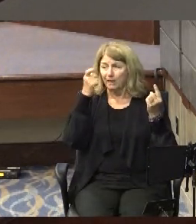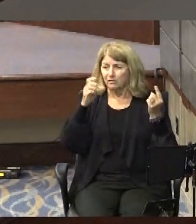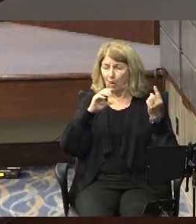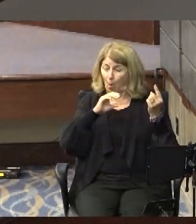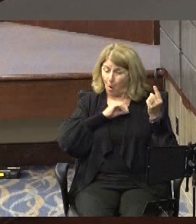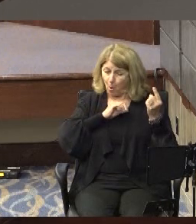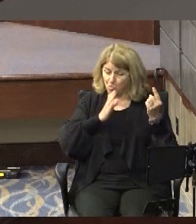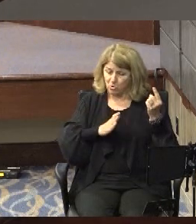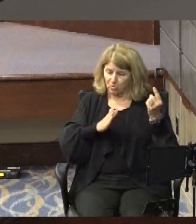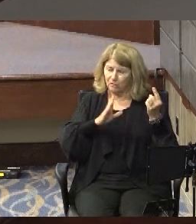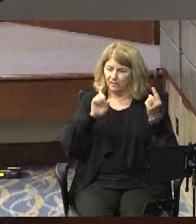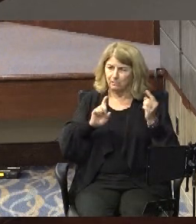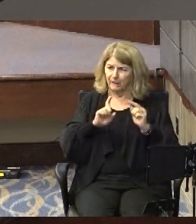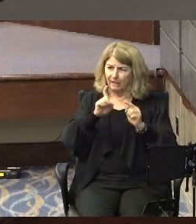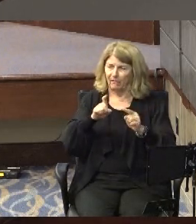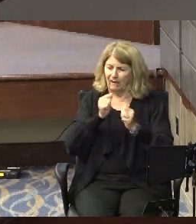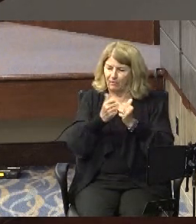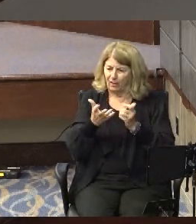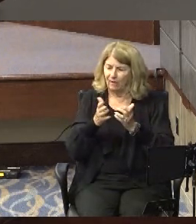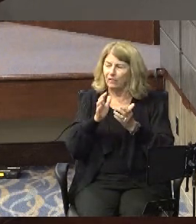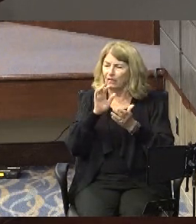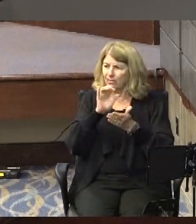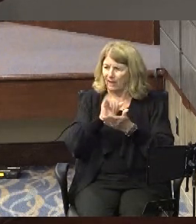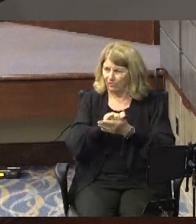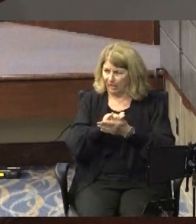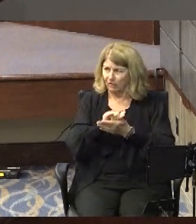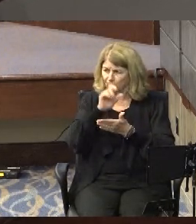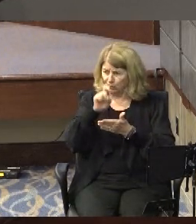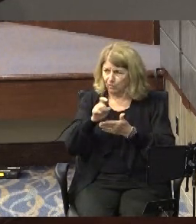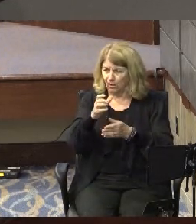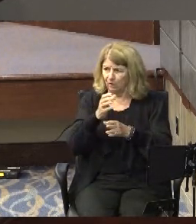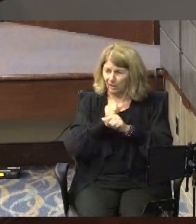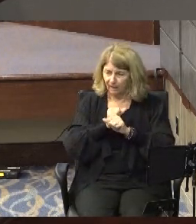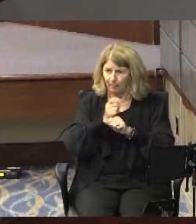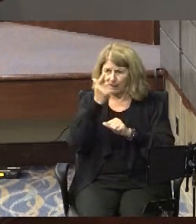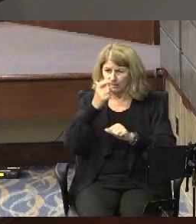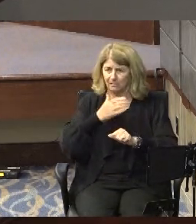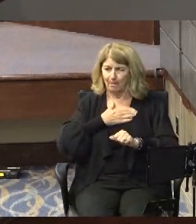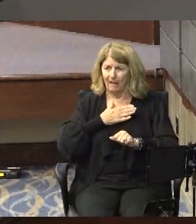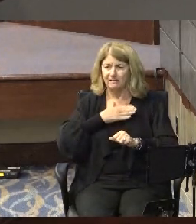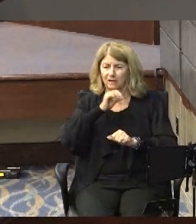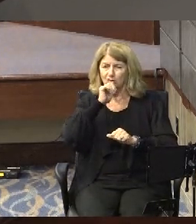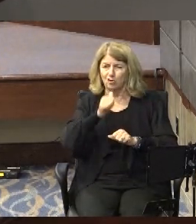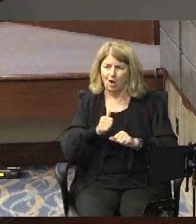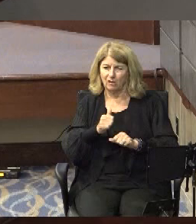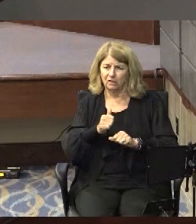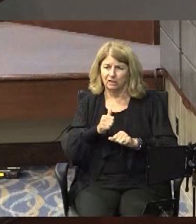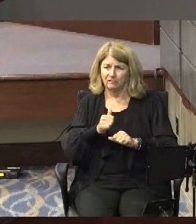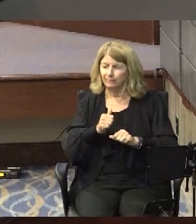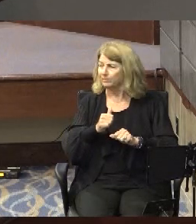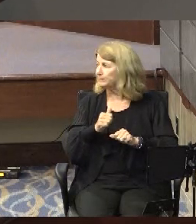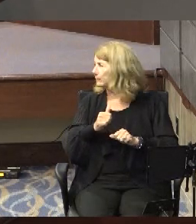to and that the property is in accordance with all city regulations. Because mine is not. And it's been like that ever since